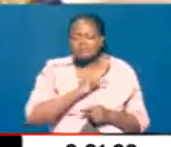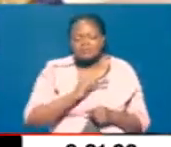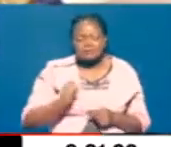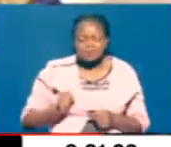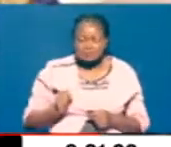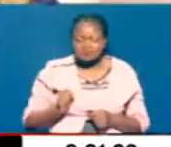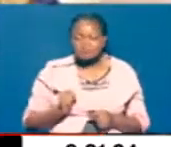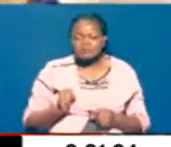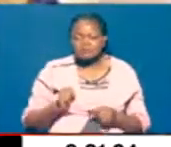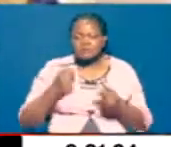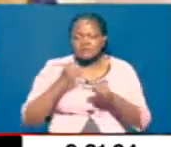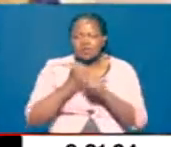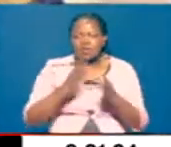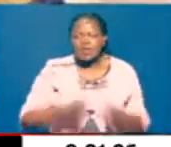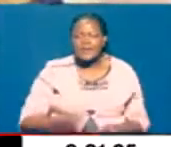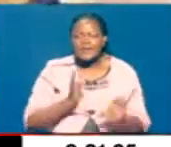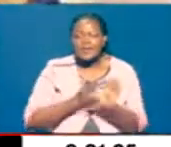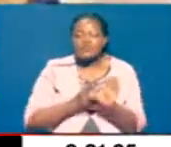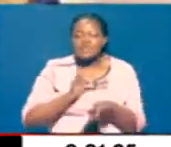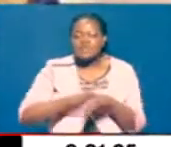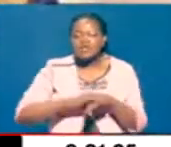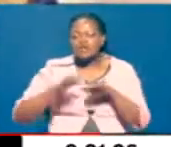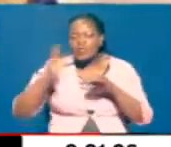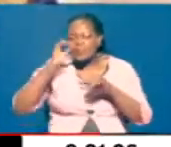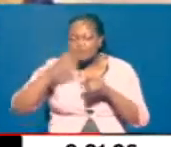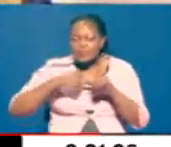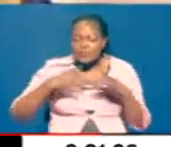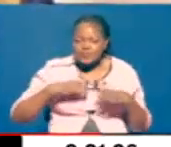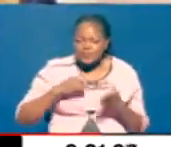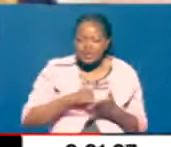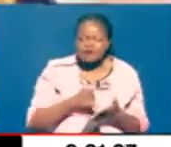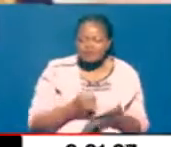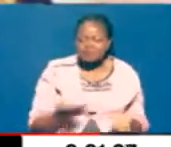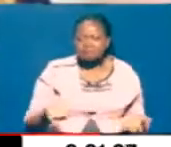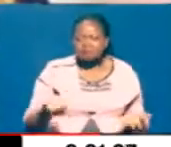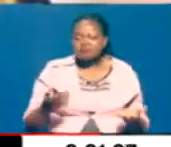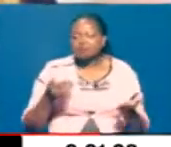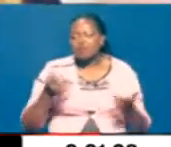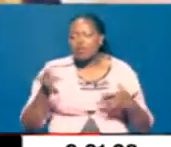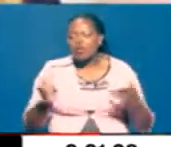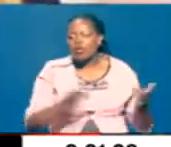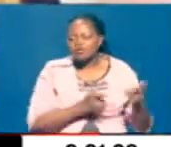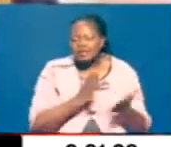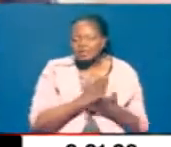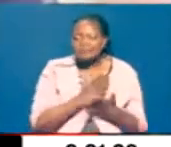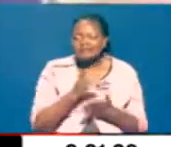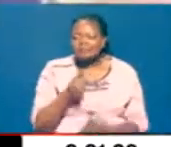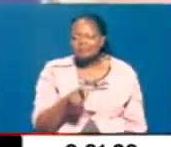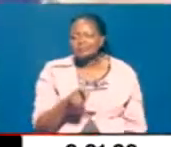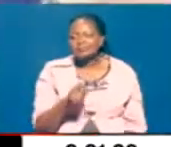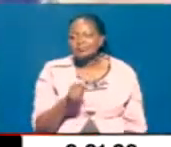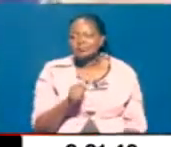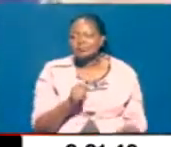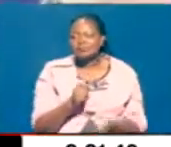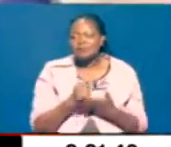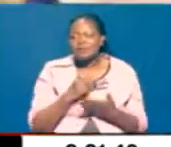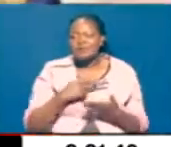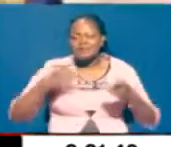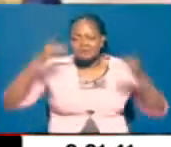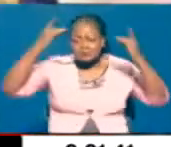stakeholder participation, ili tuchukue maoni ya watu wa usika kuhusiana na sekta hii, ili tuweze kufanya maamuzi juu